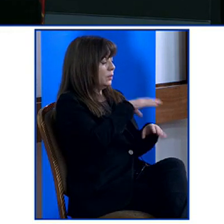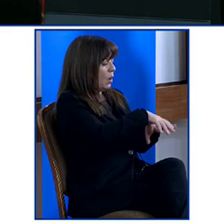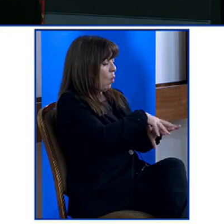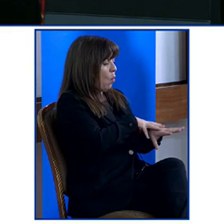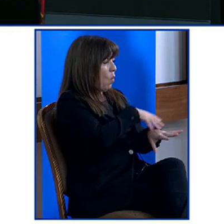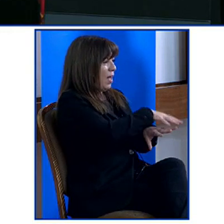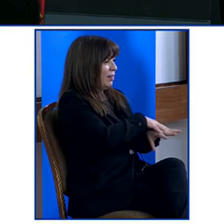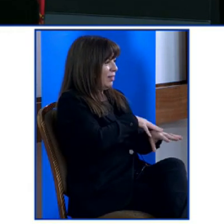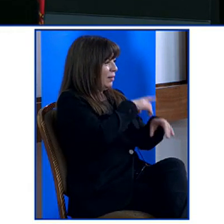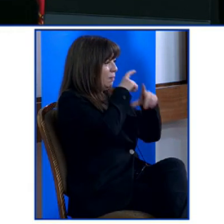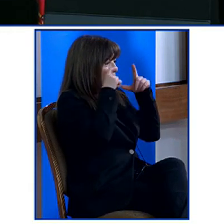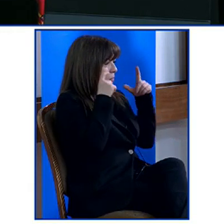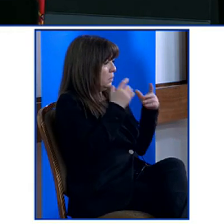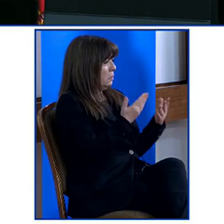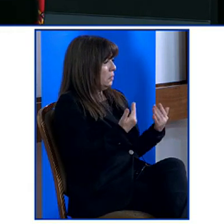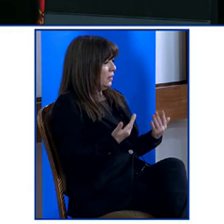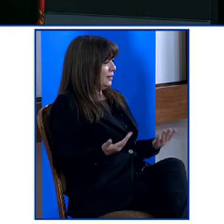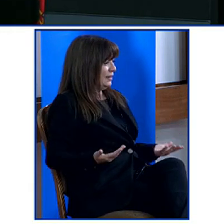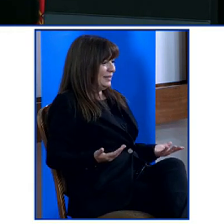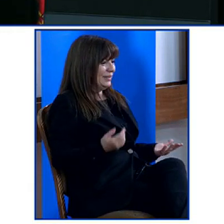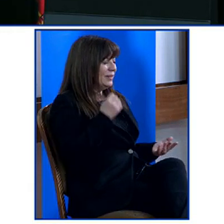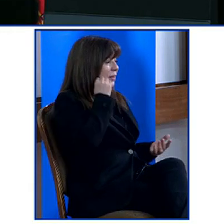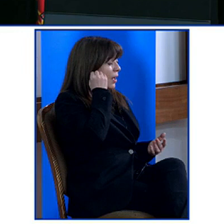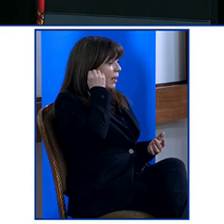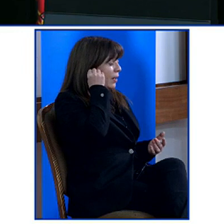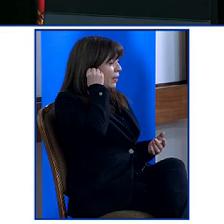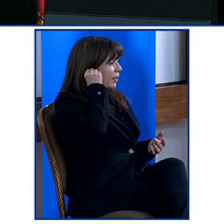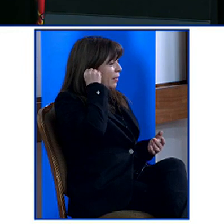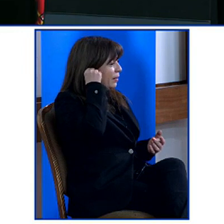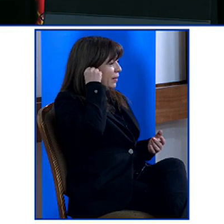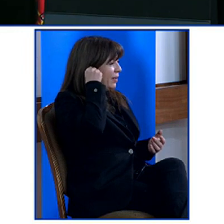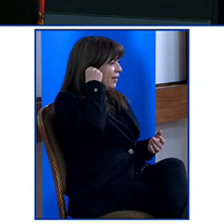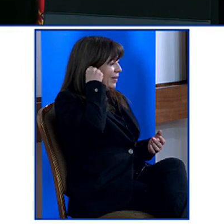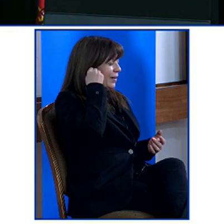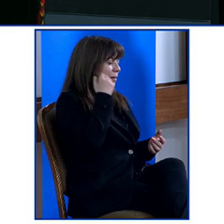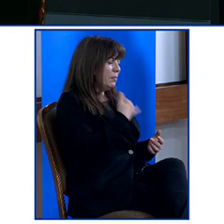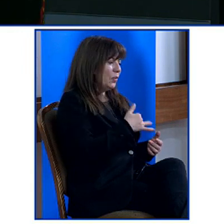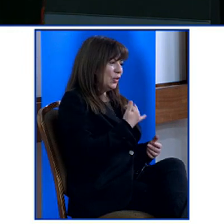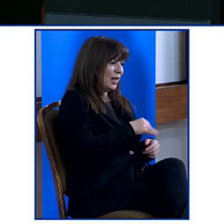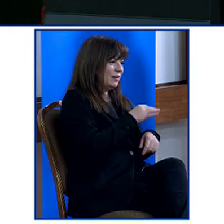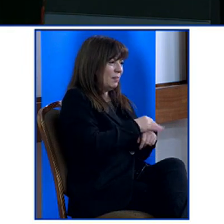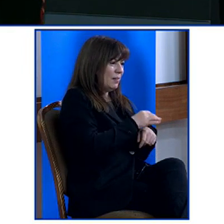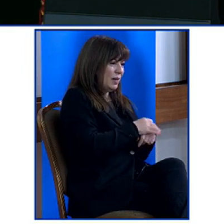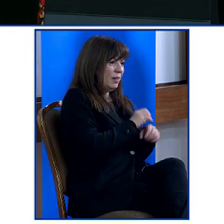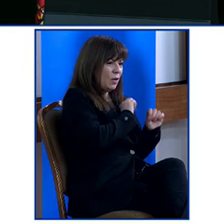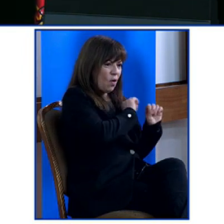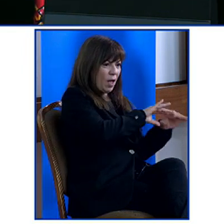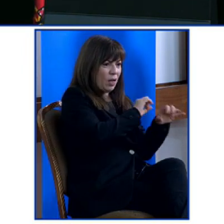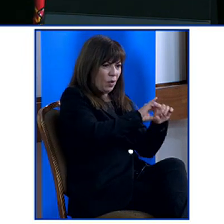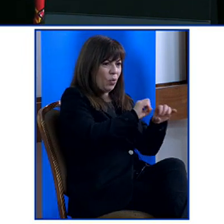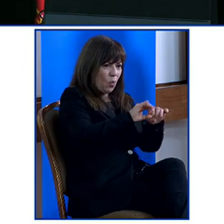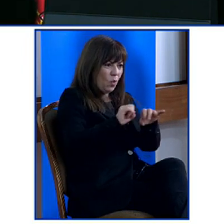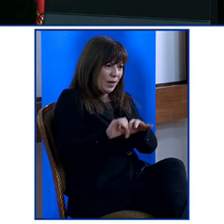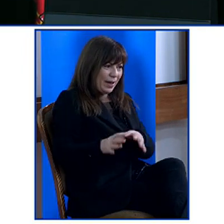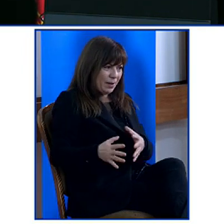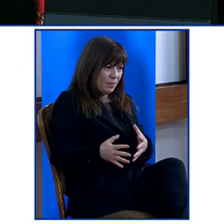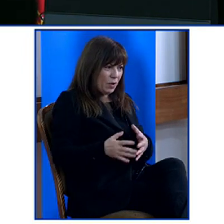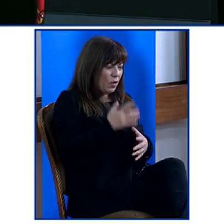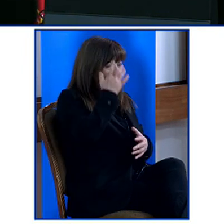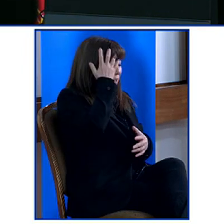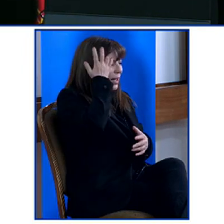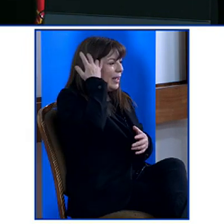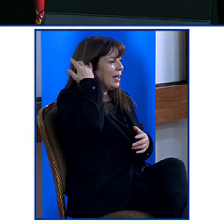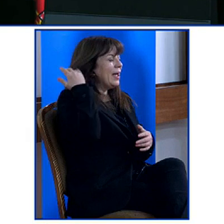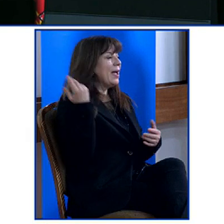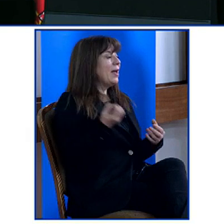it's important that we educate both our clinicians and our customers so they understand what the care they're receiving, and that we only use